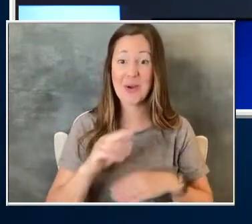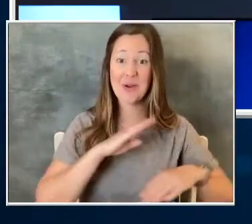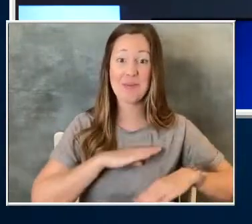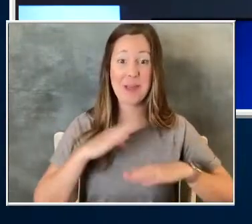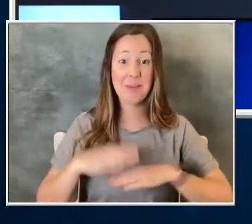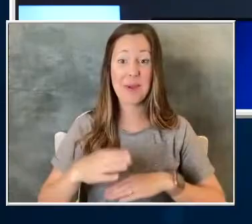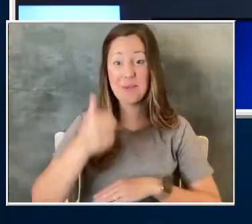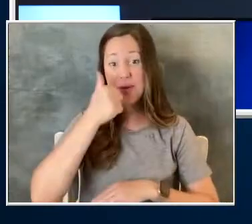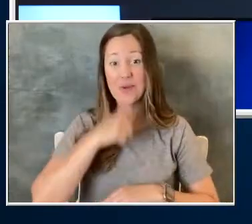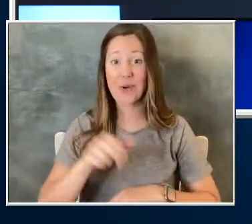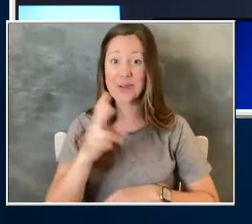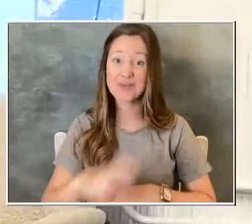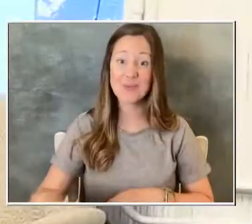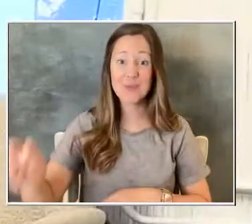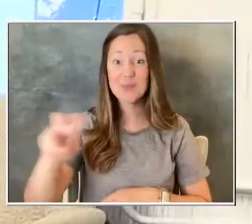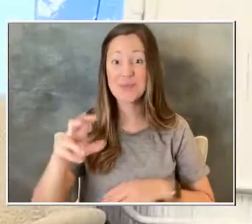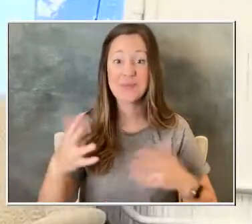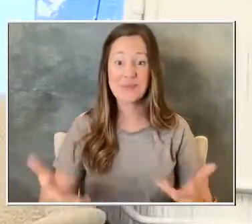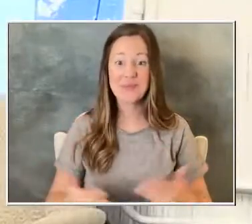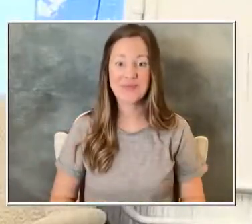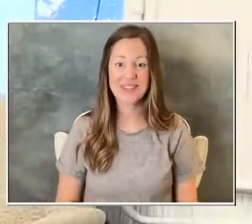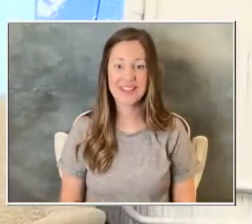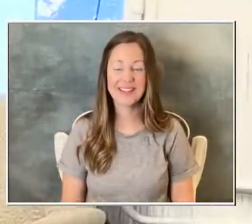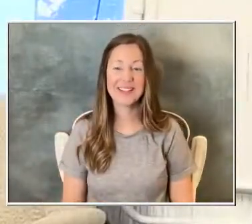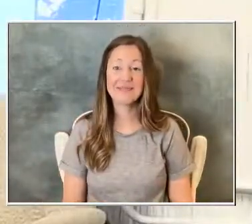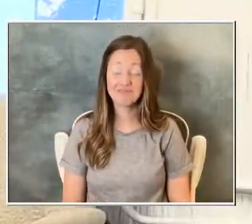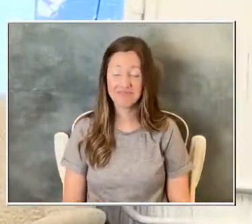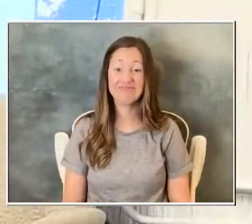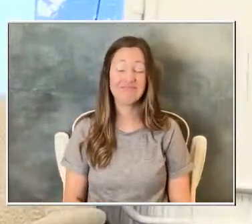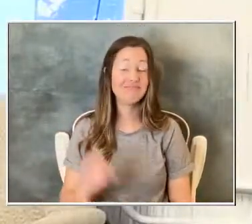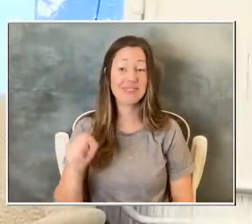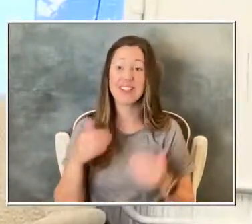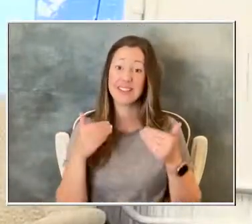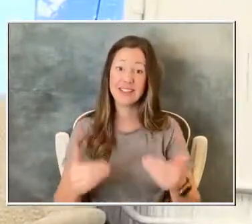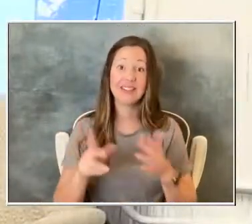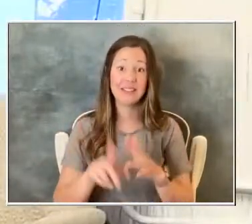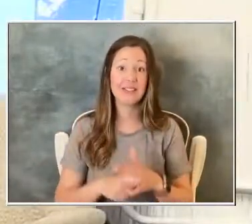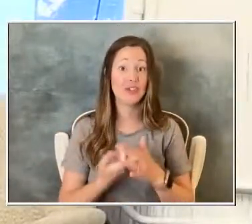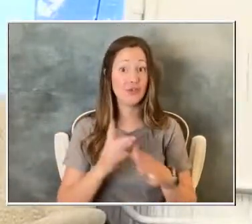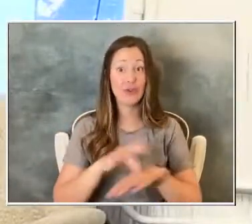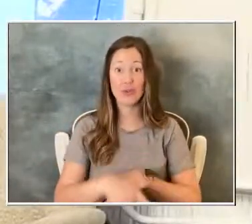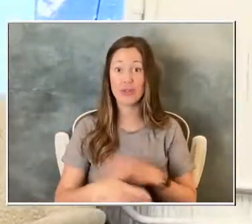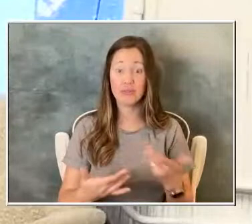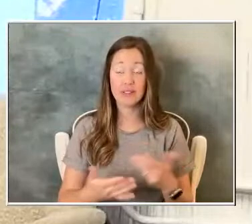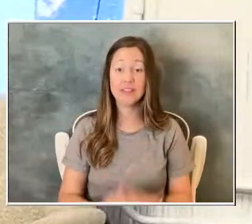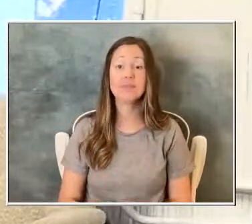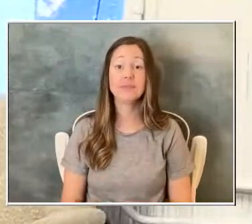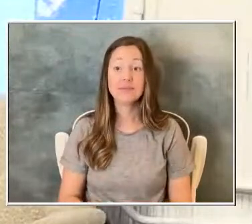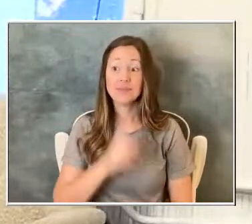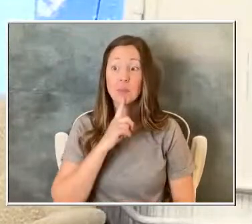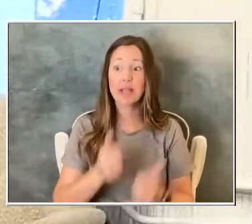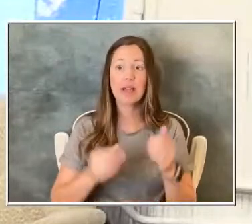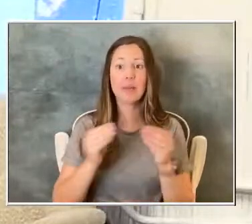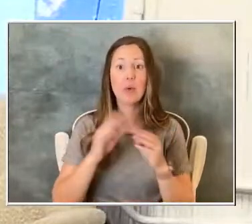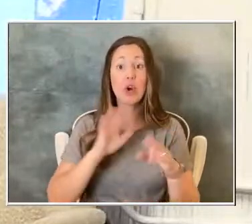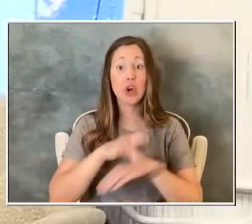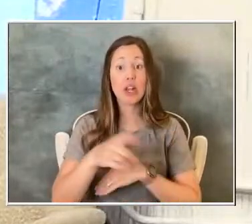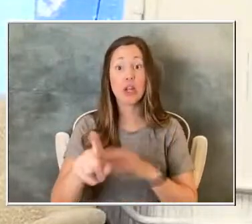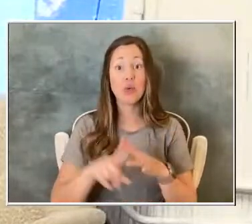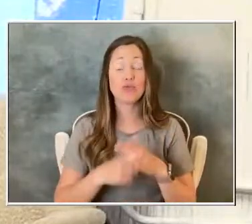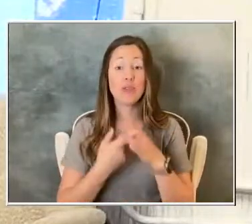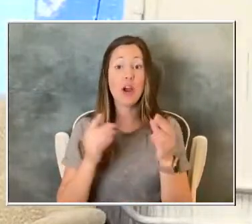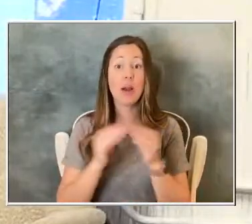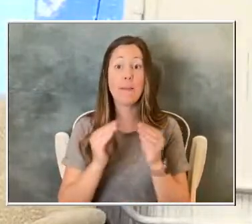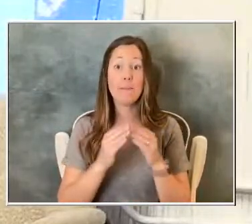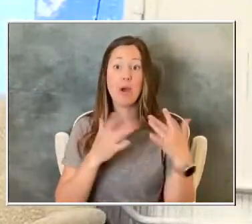road trip? Yeah, just do it. Start early, because the earlier you start, the more likely that they'll have slots